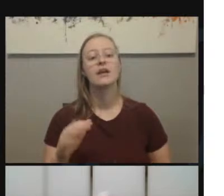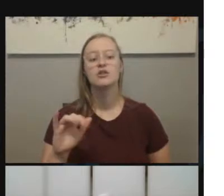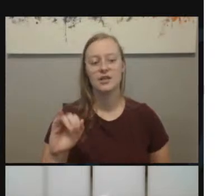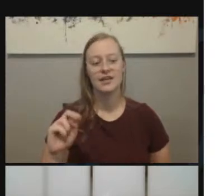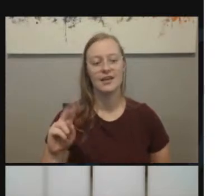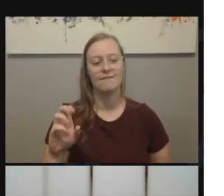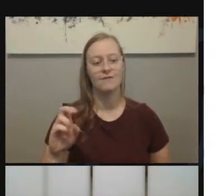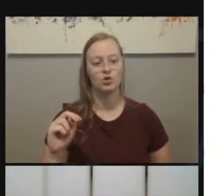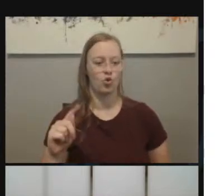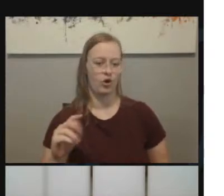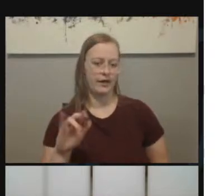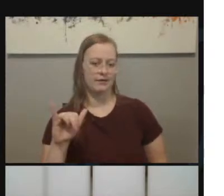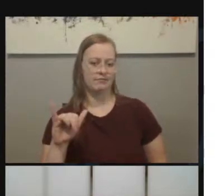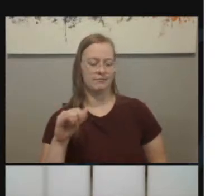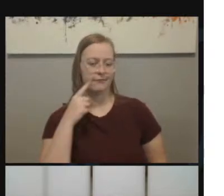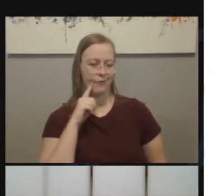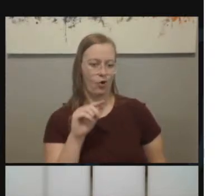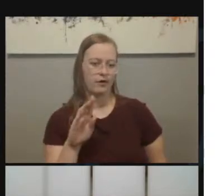the Baileys.